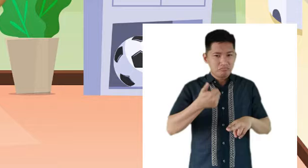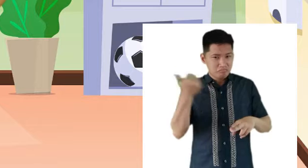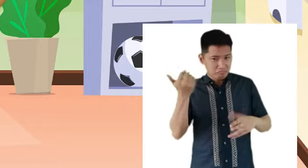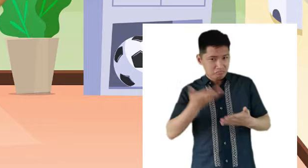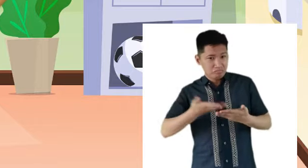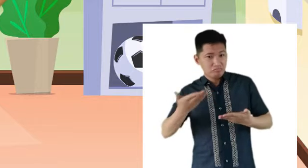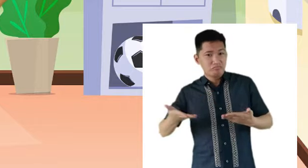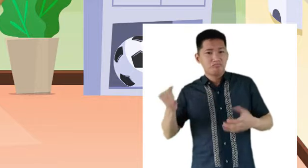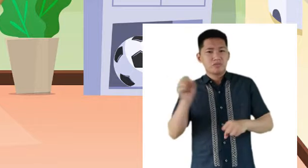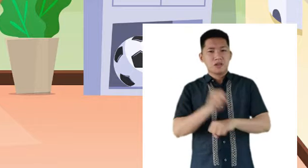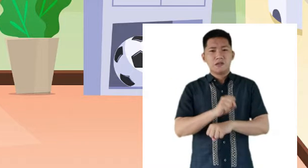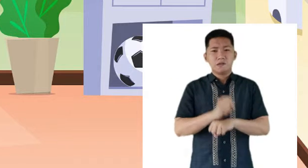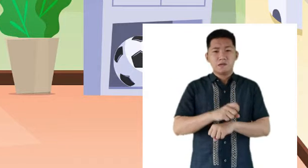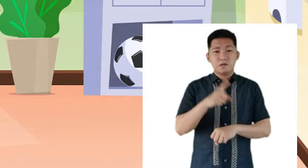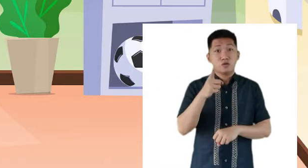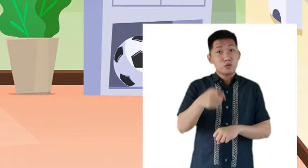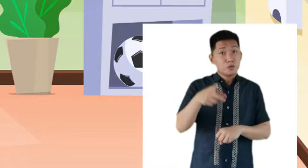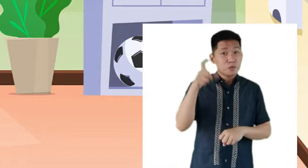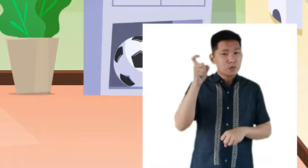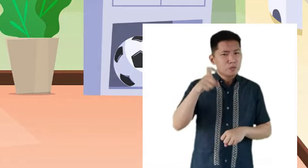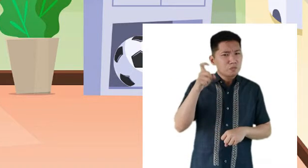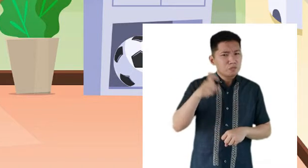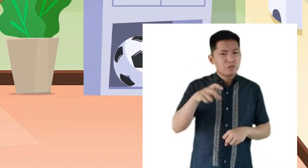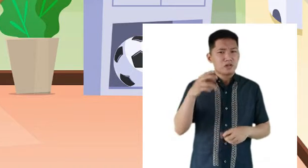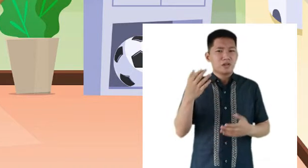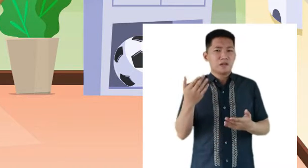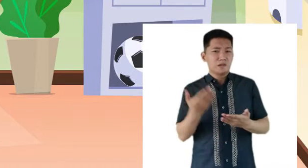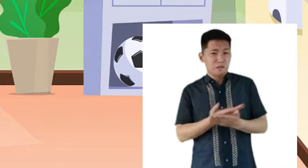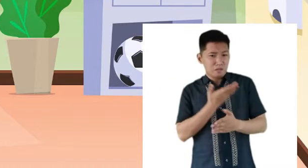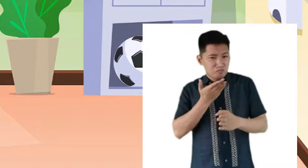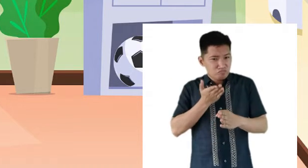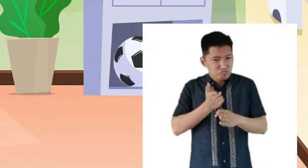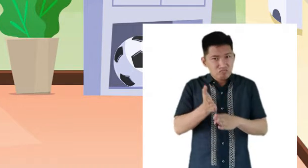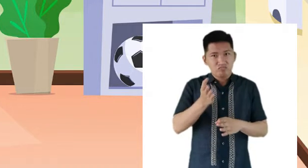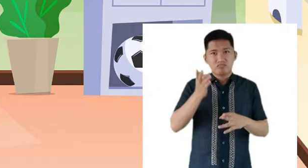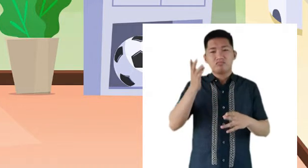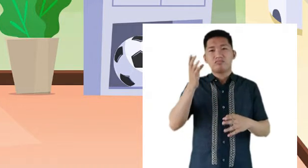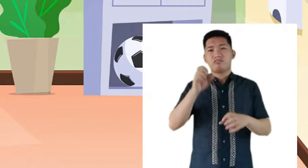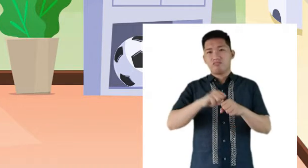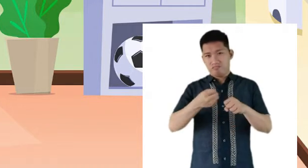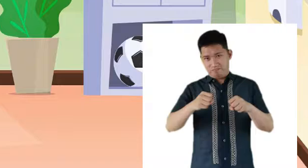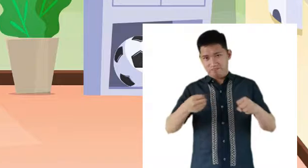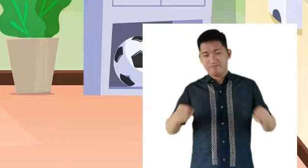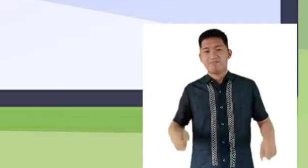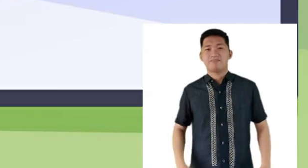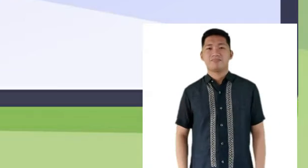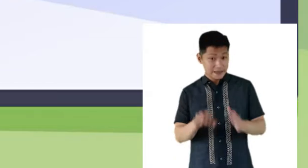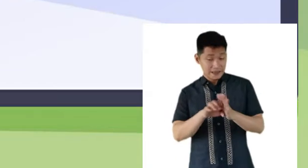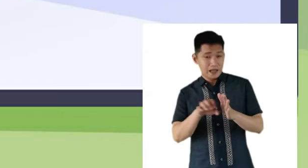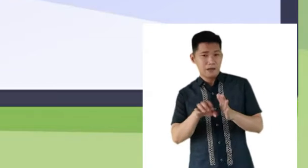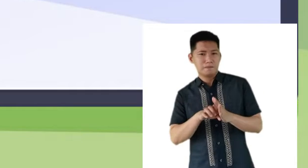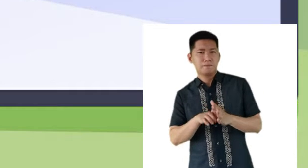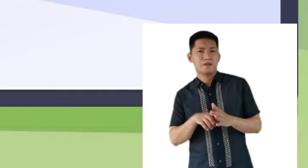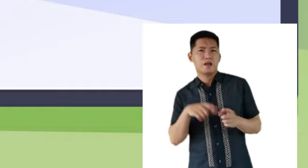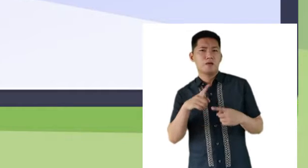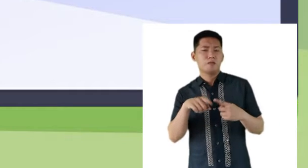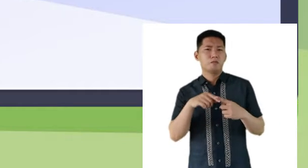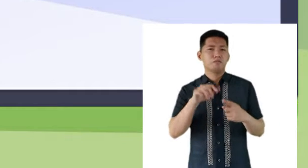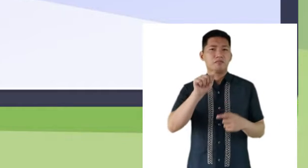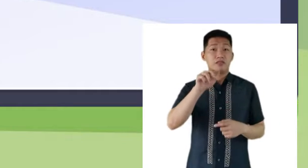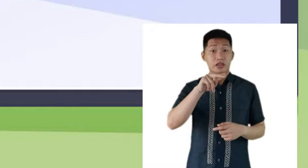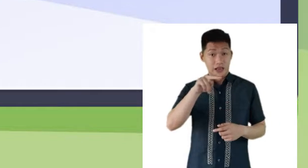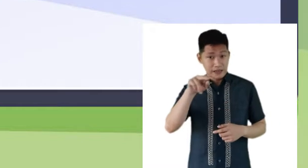work. You should use new and direct expressions. For examples, when